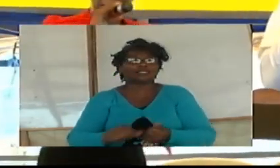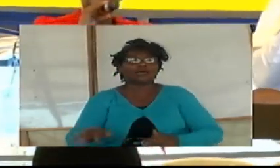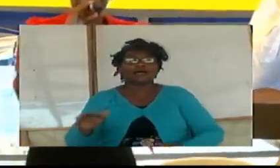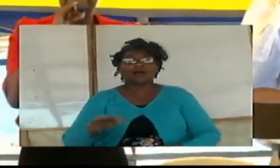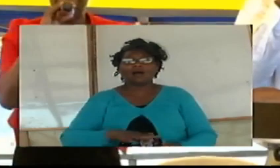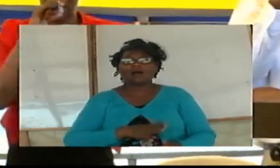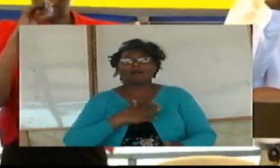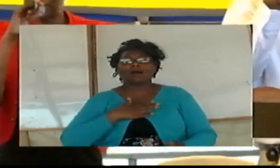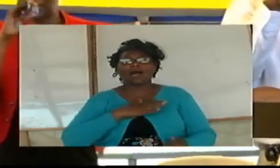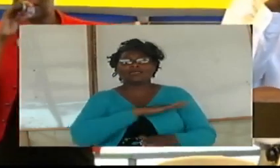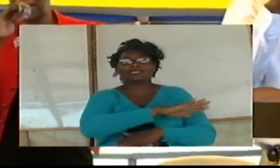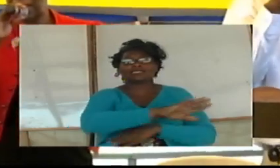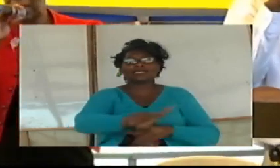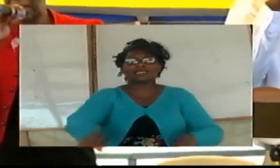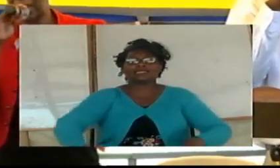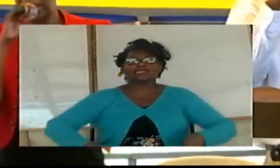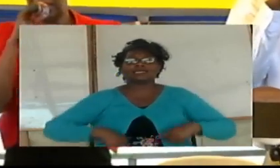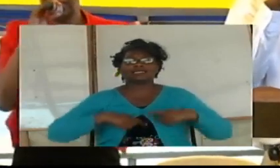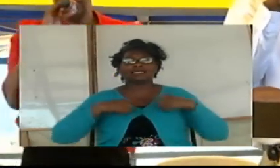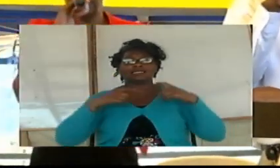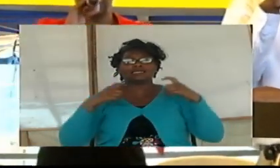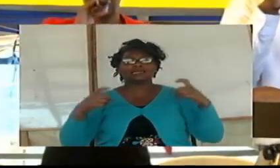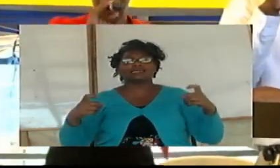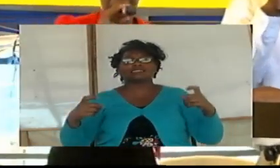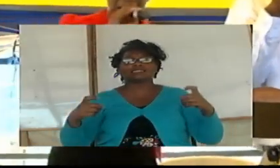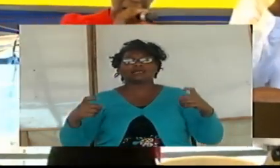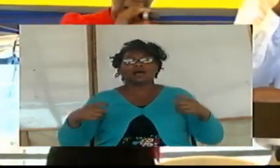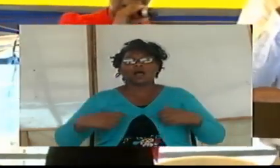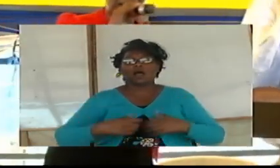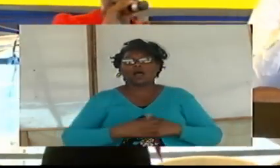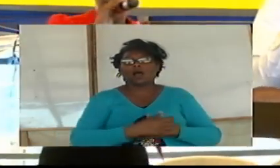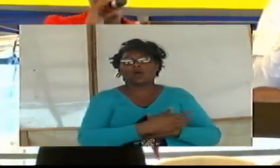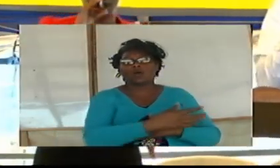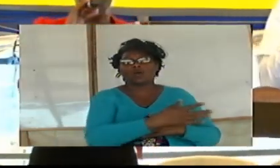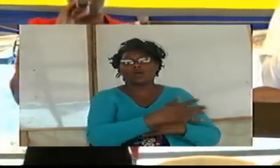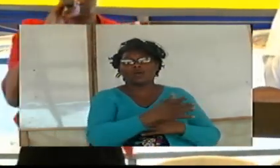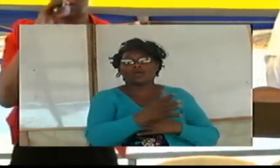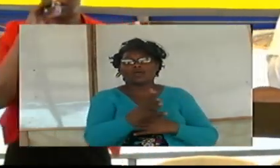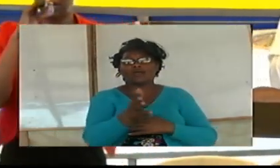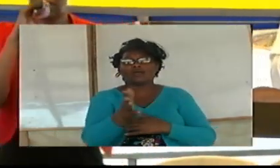washed all my sins